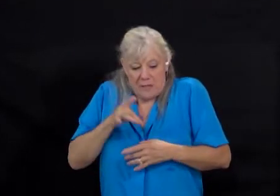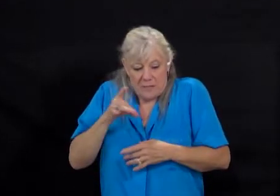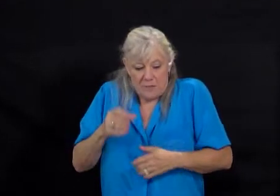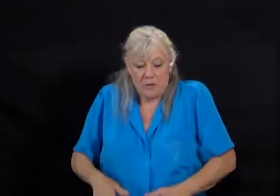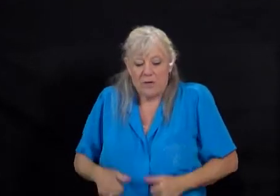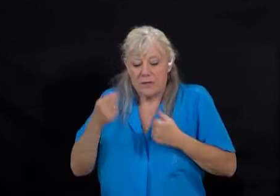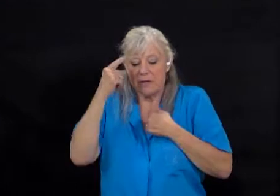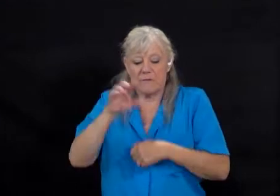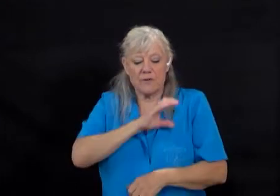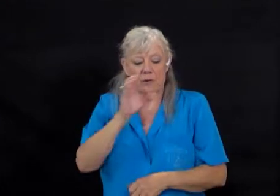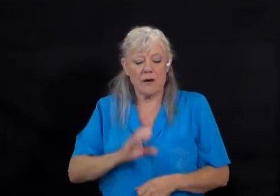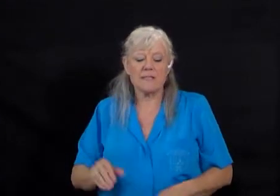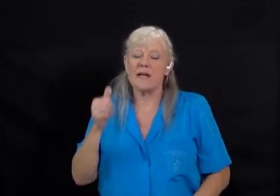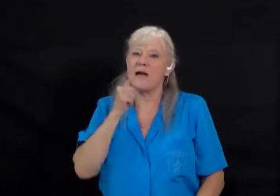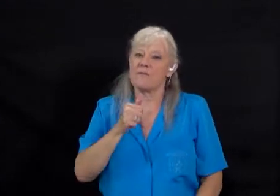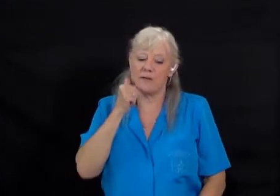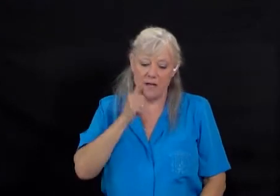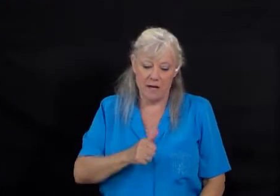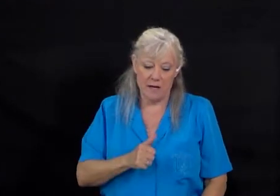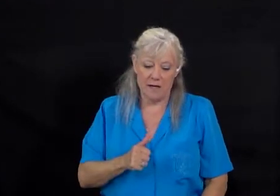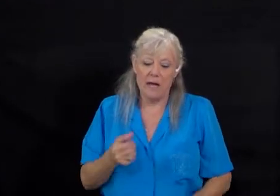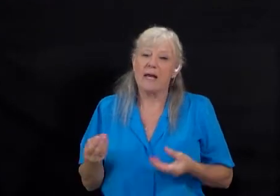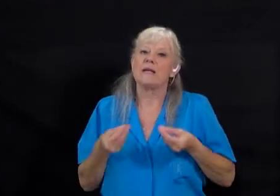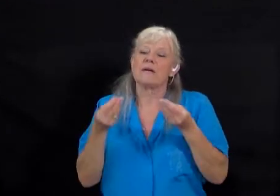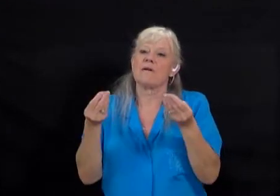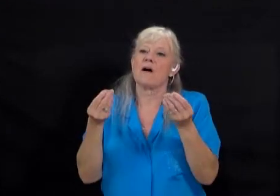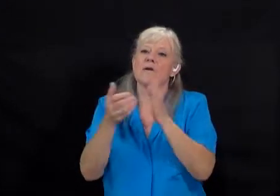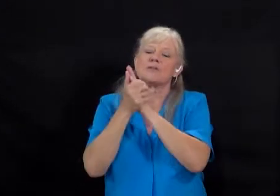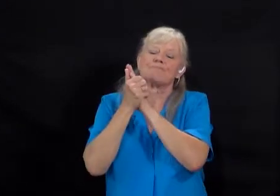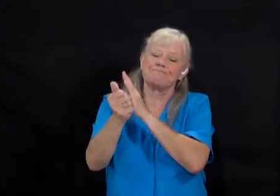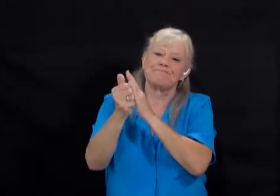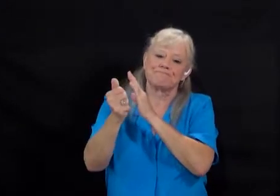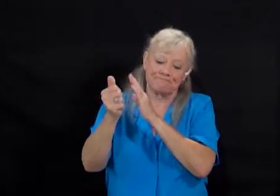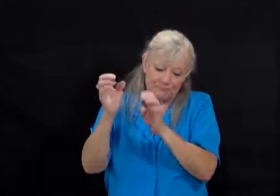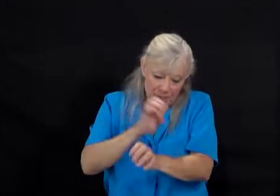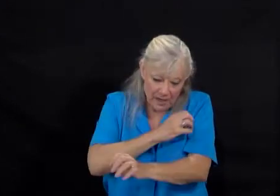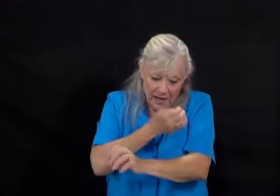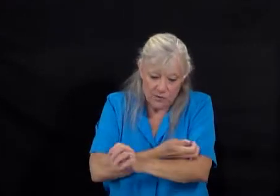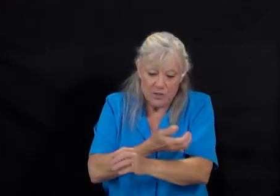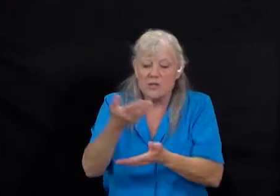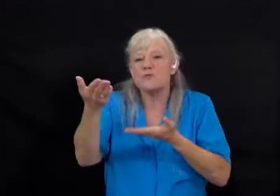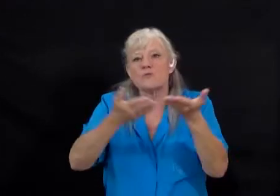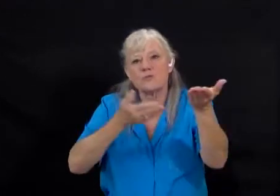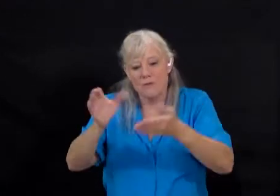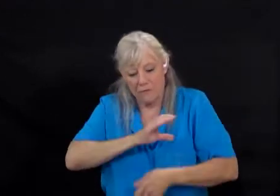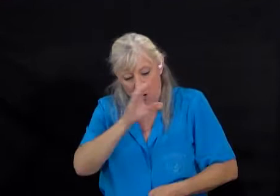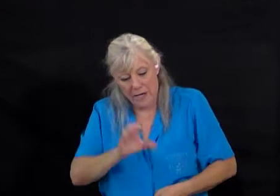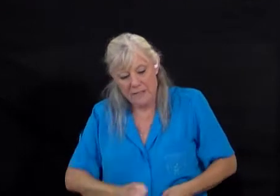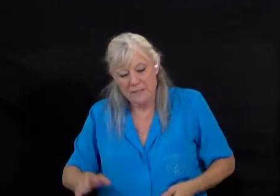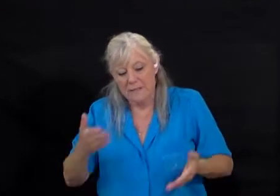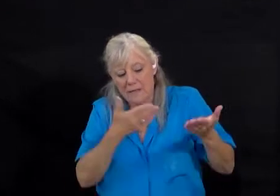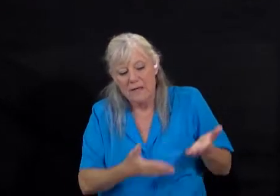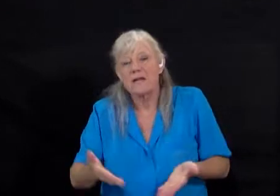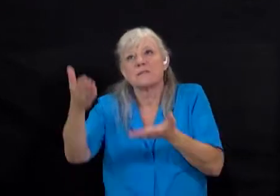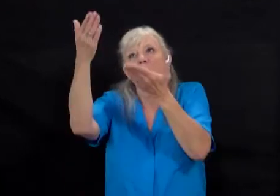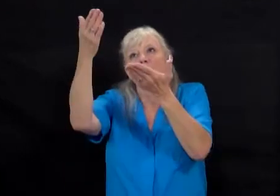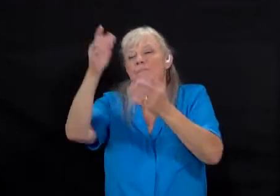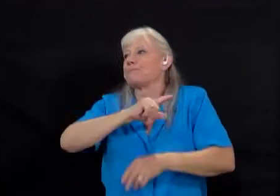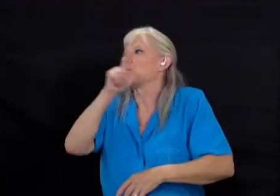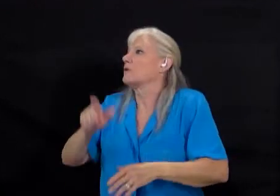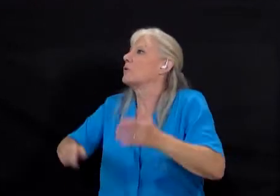for Christ each day and place our talents and energies in the service of Christ's reign. Let us pray to the